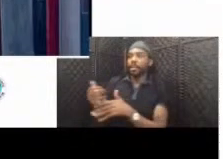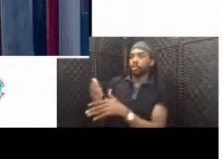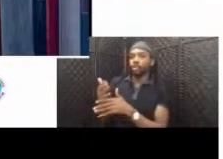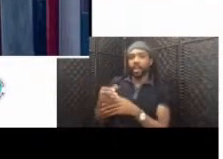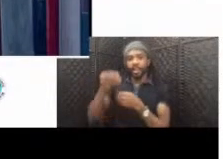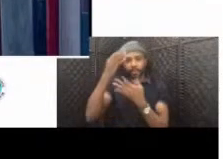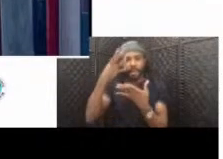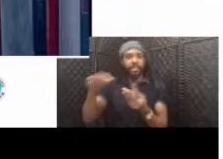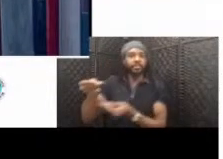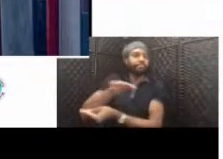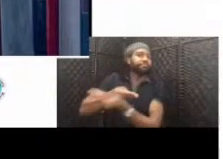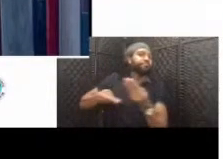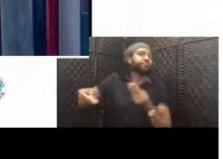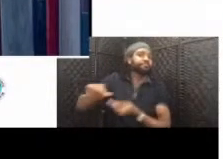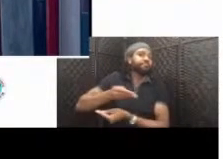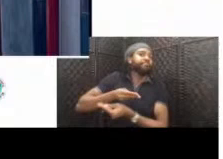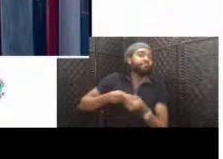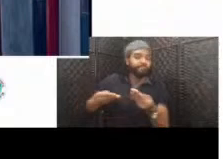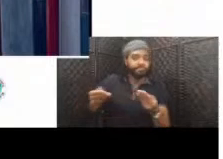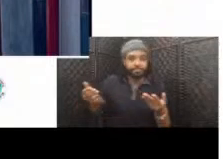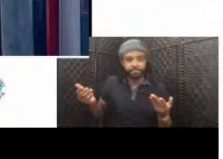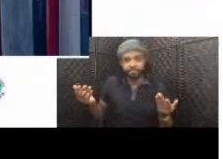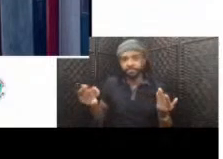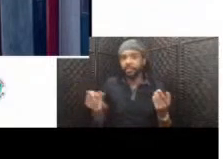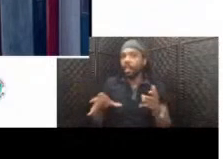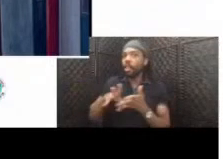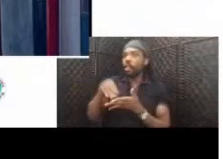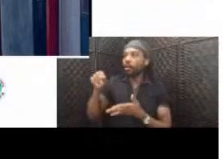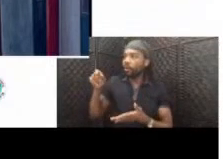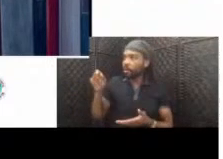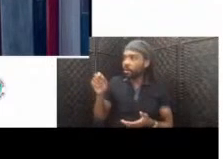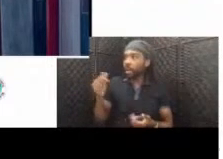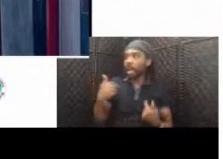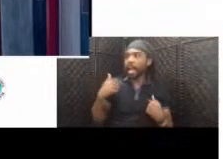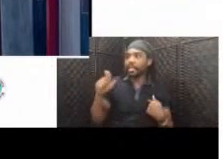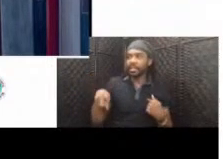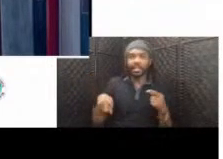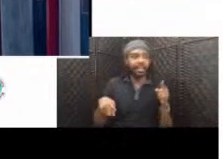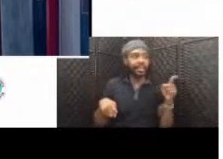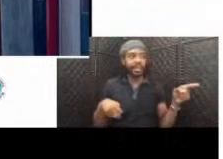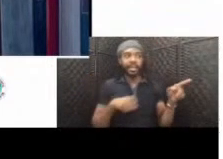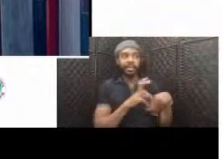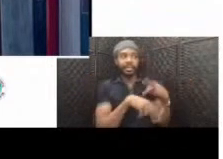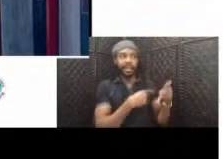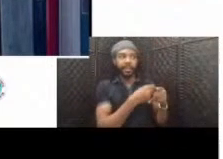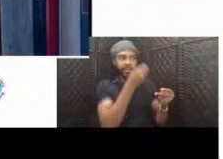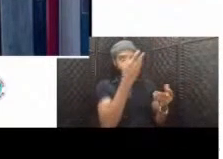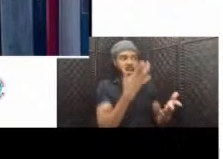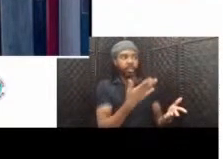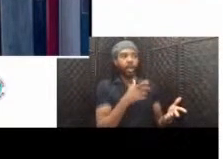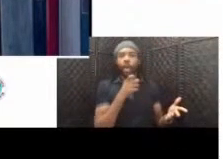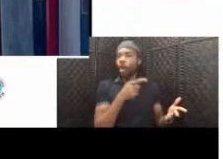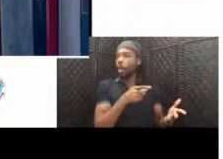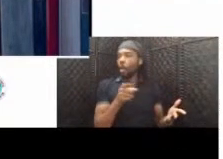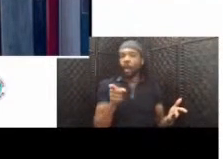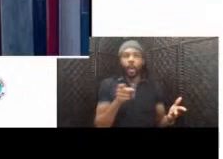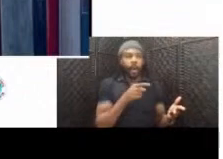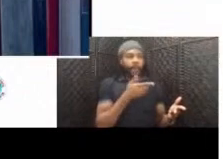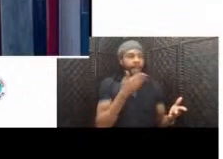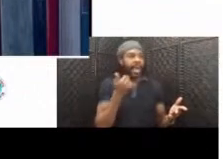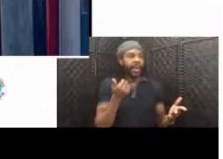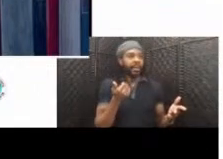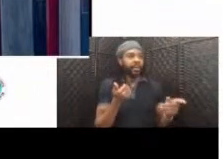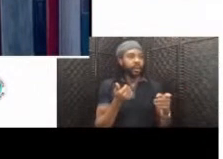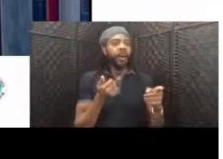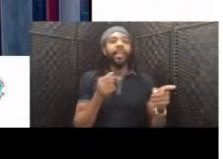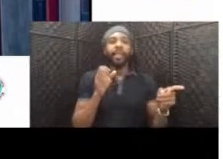each other. So you can certainly find out, well, you know, if I need this type of information, who should I go to? You know, so you